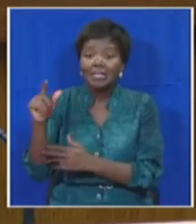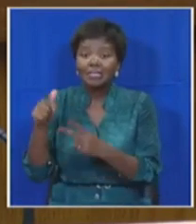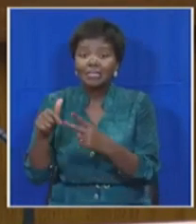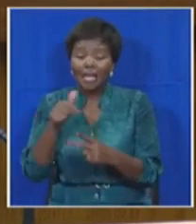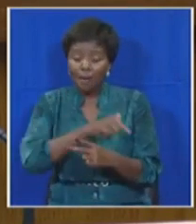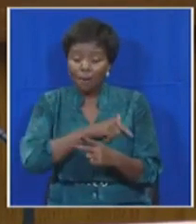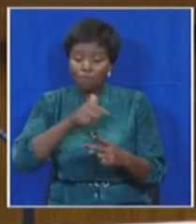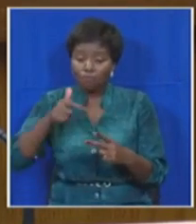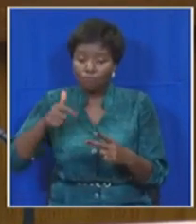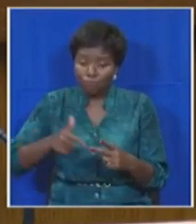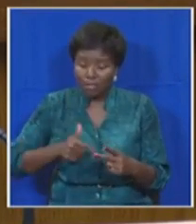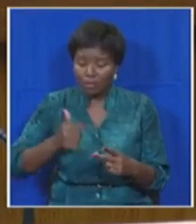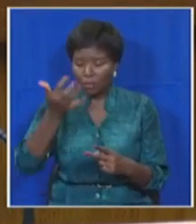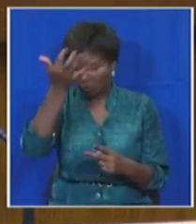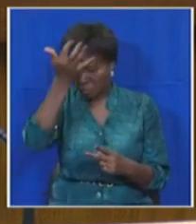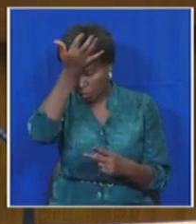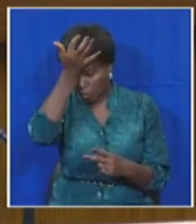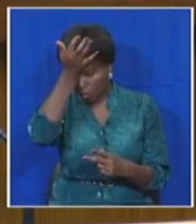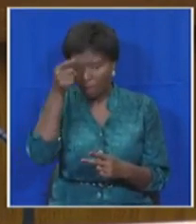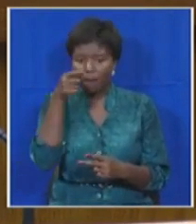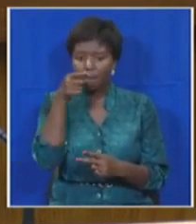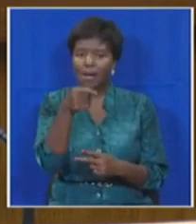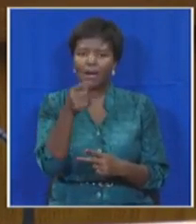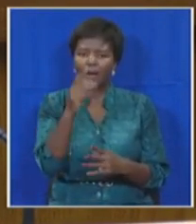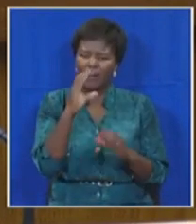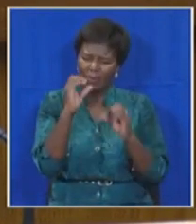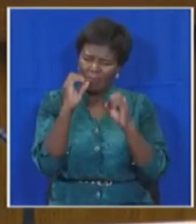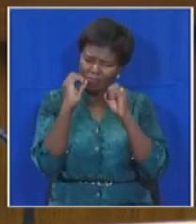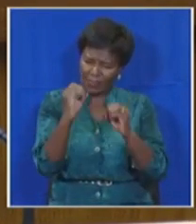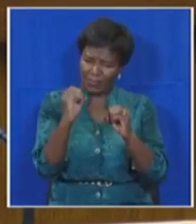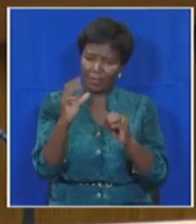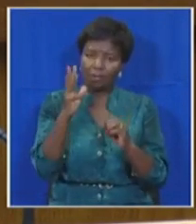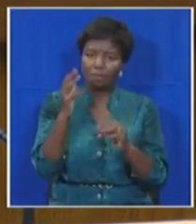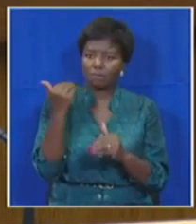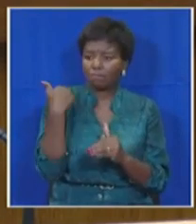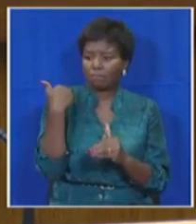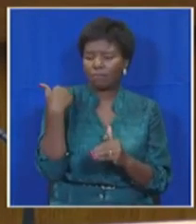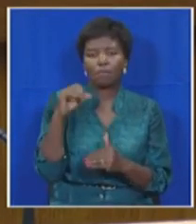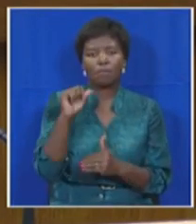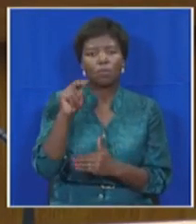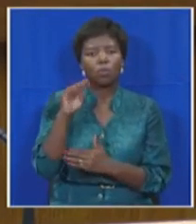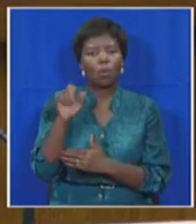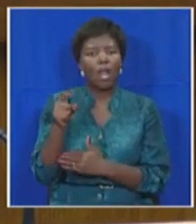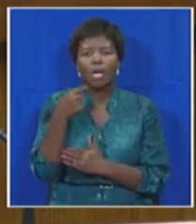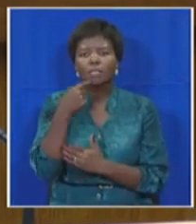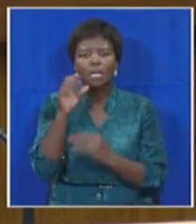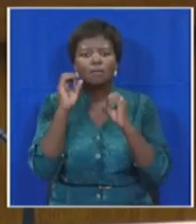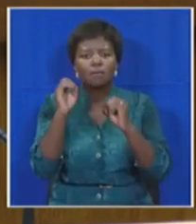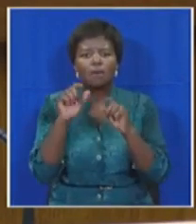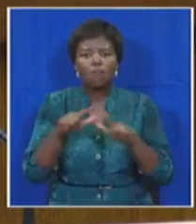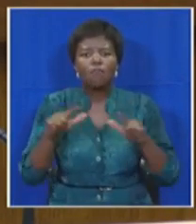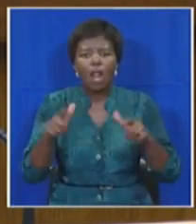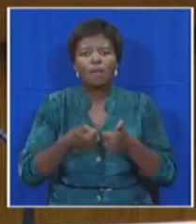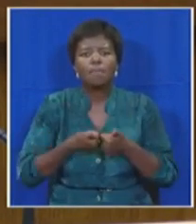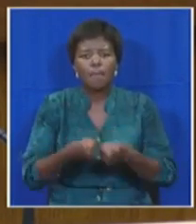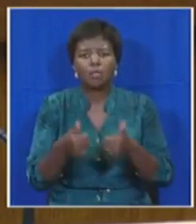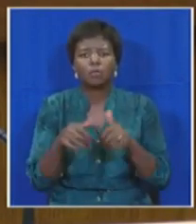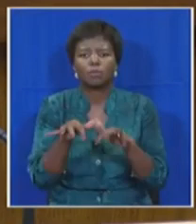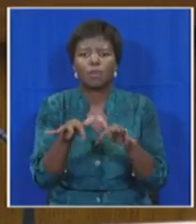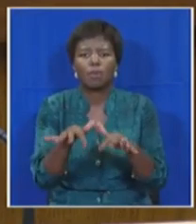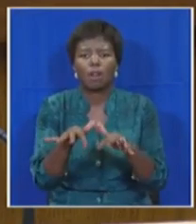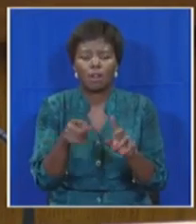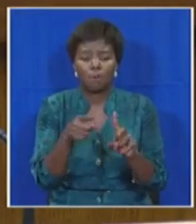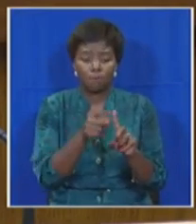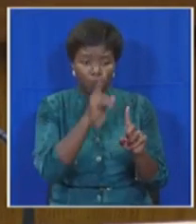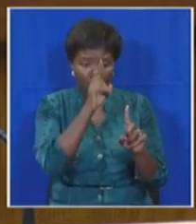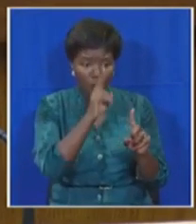Zuma, nothing was said on land restitution during this year's State of Nation address. Now, Honorable Nkwinti,